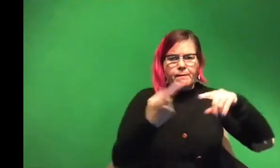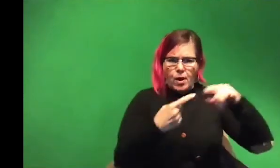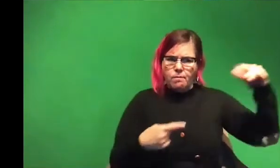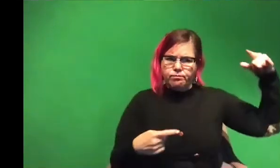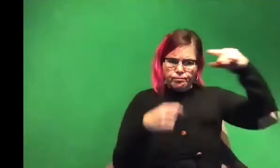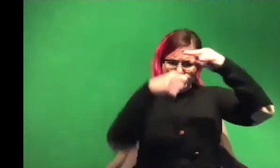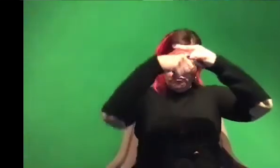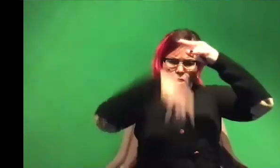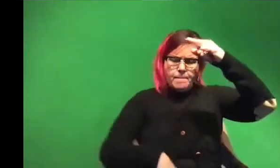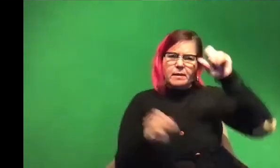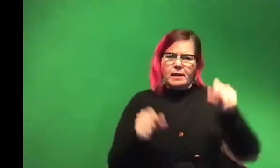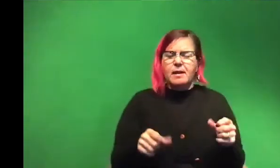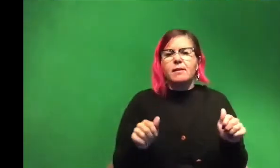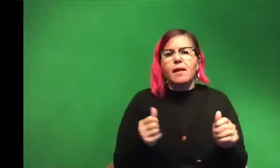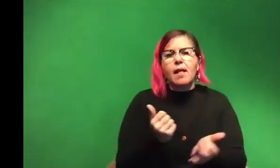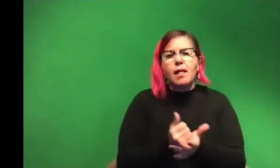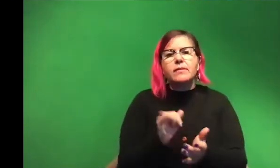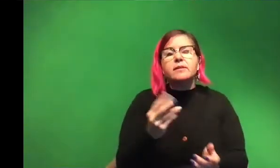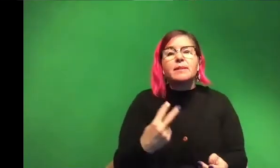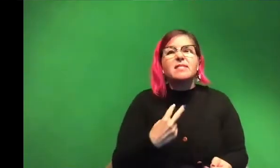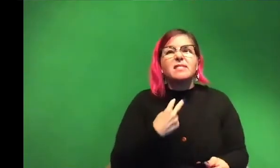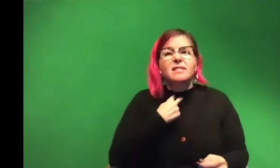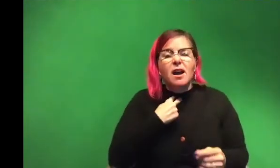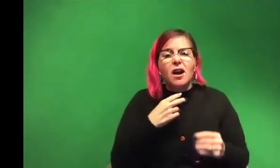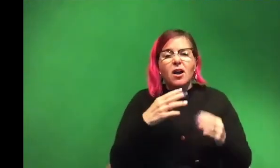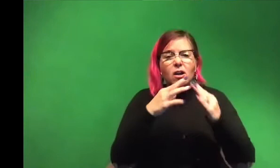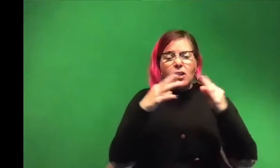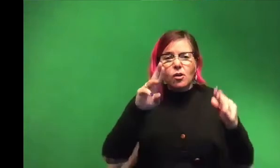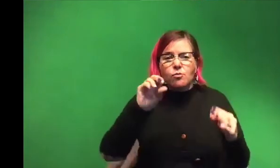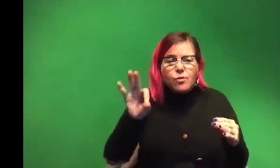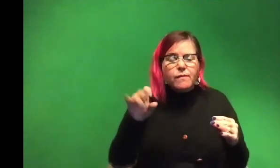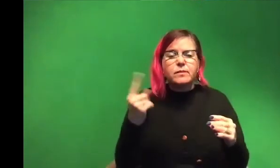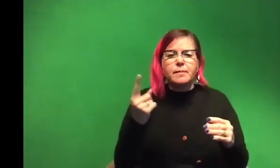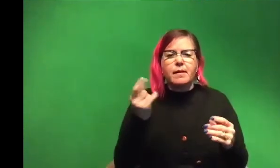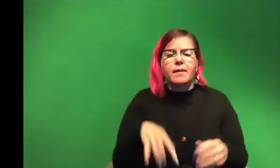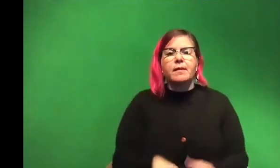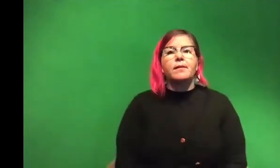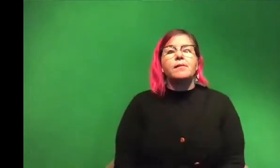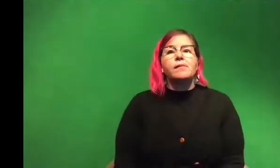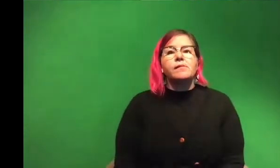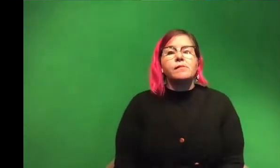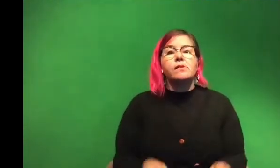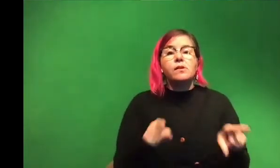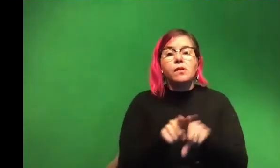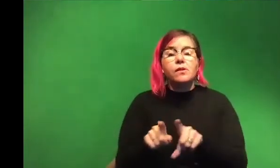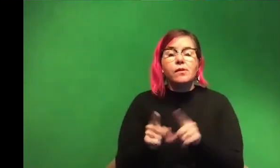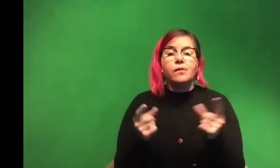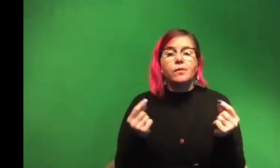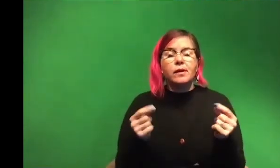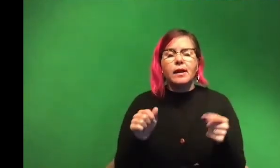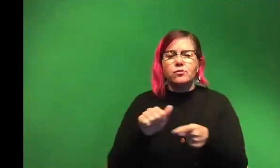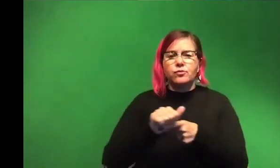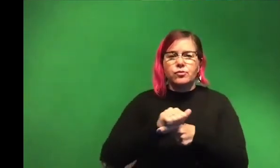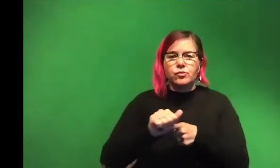That's potentially helpful if we have someone who's like stranded on a roof or something like that. But we can also use it to do things like train